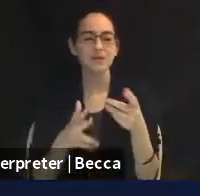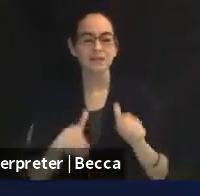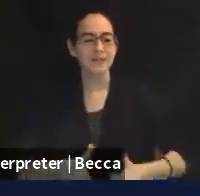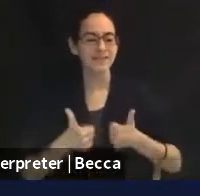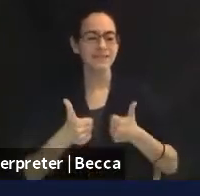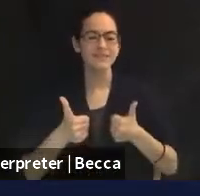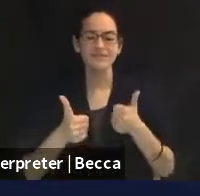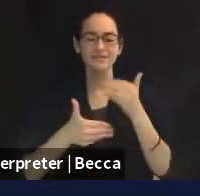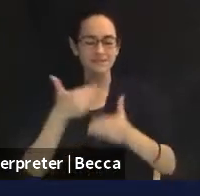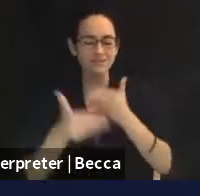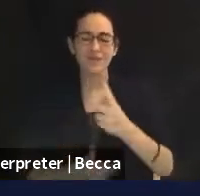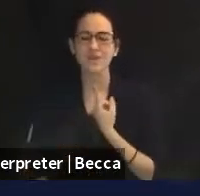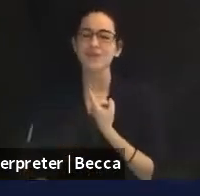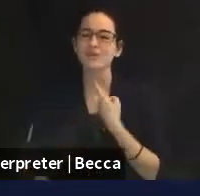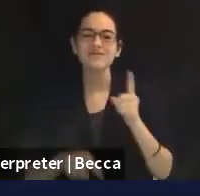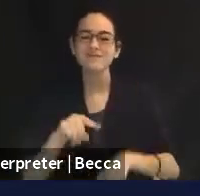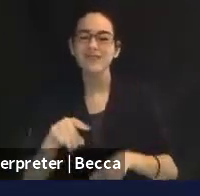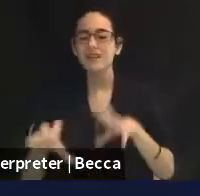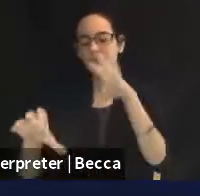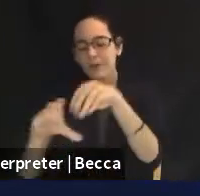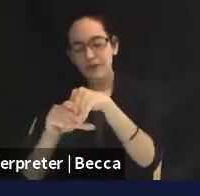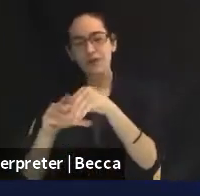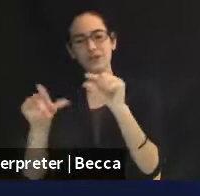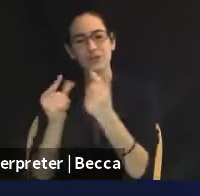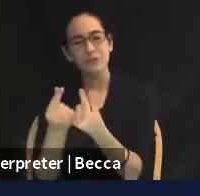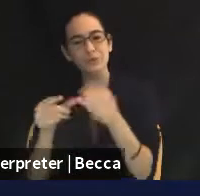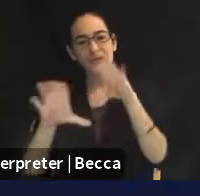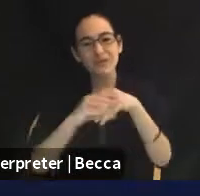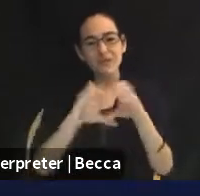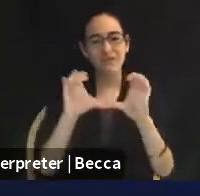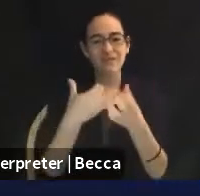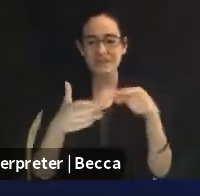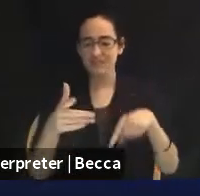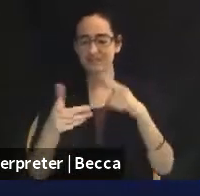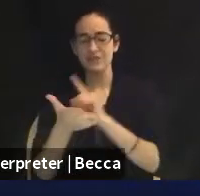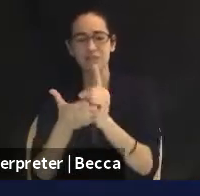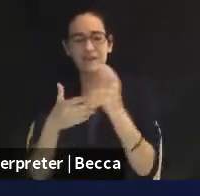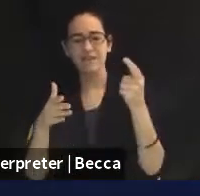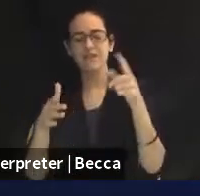alone. Find a class, find a group. We have classes that are launching this month. If you go to